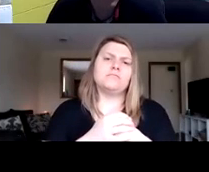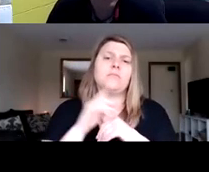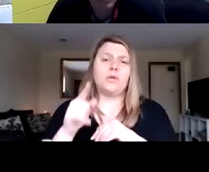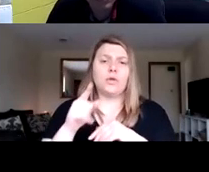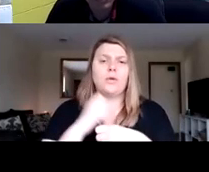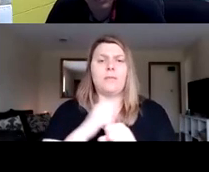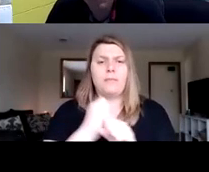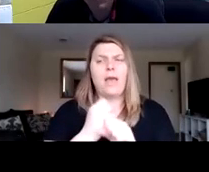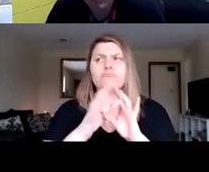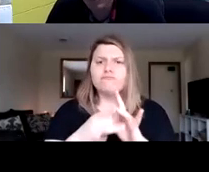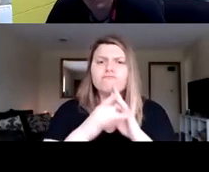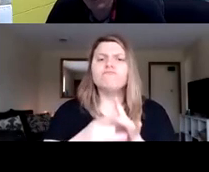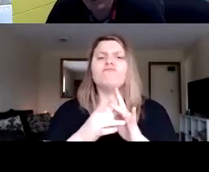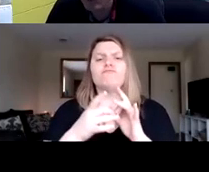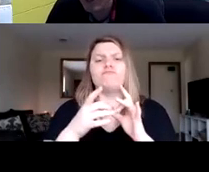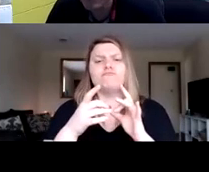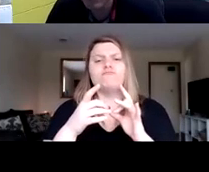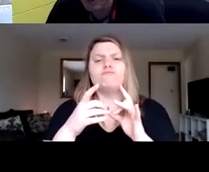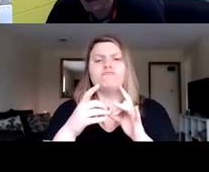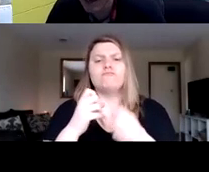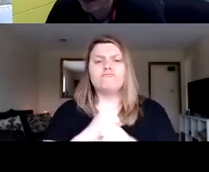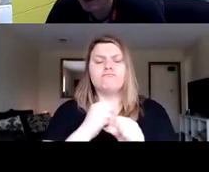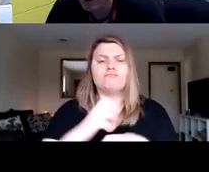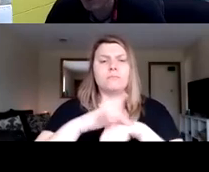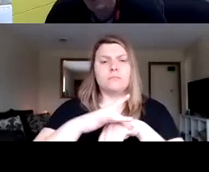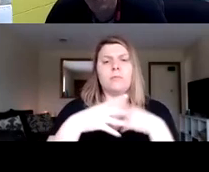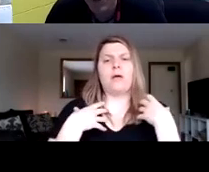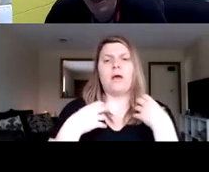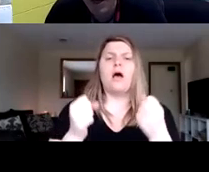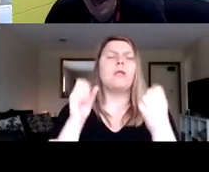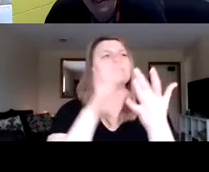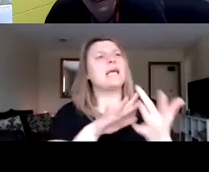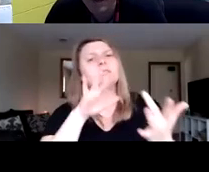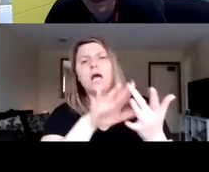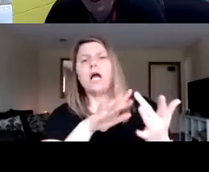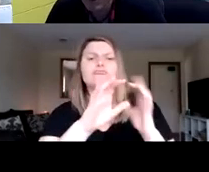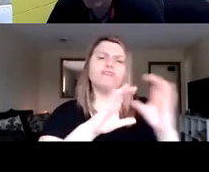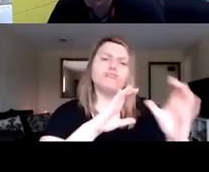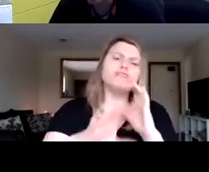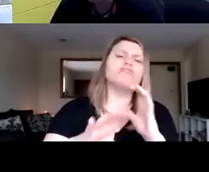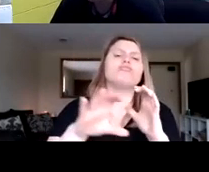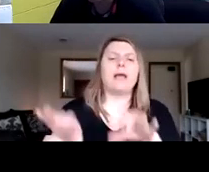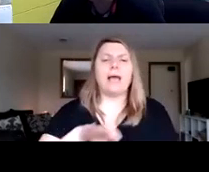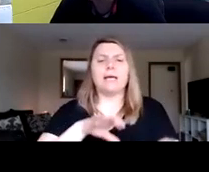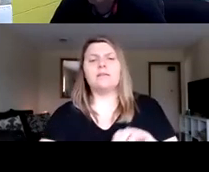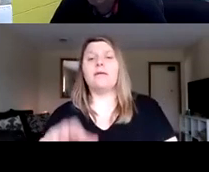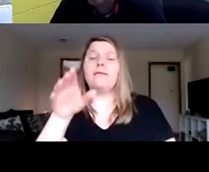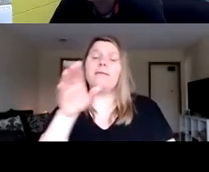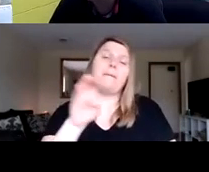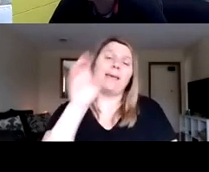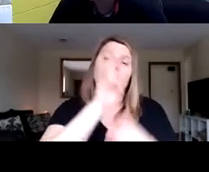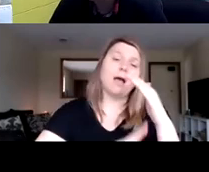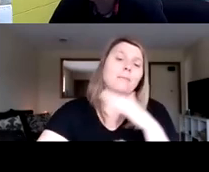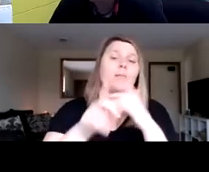those relationships related to global health, stay in touch, keep active, be humble,